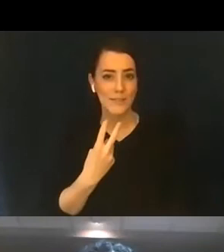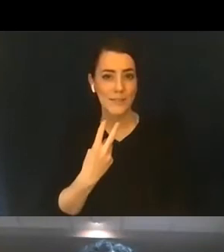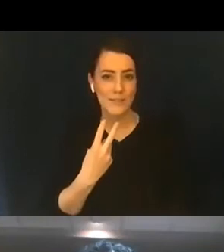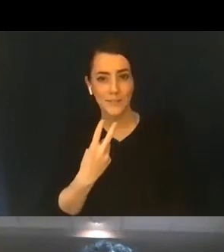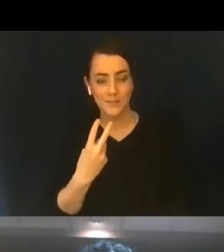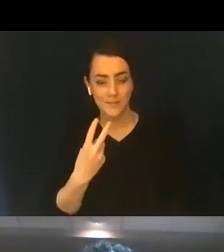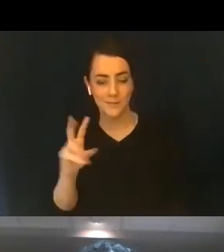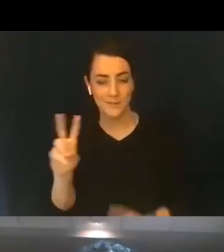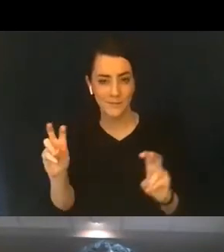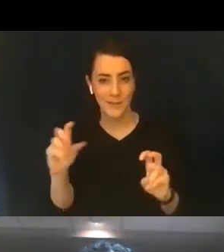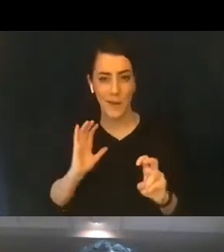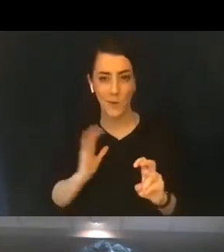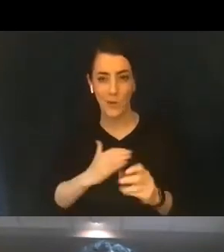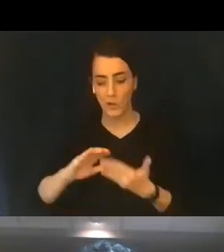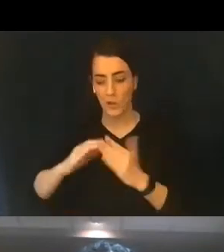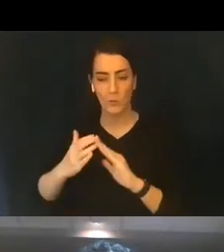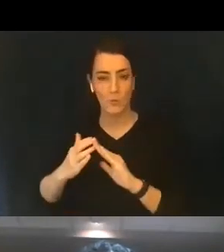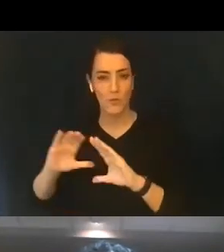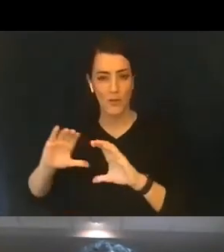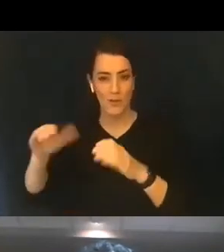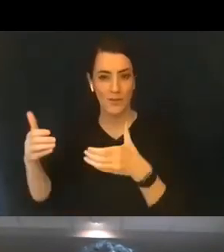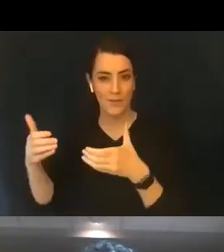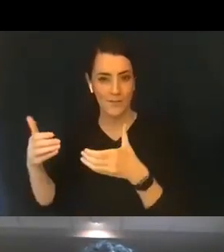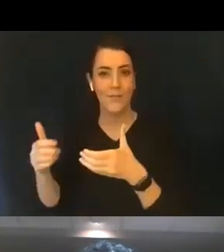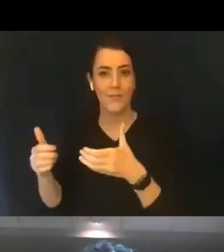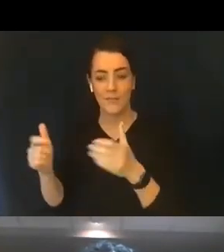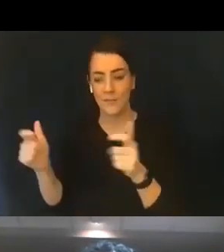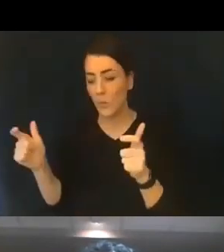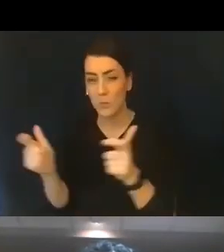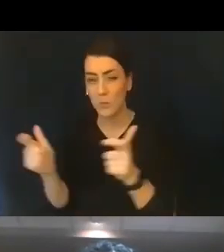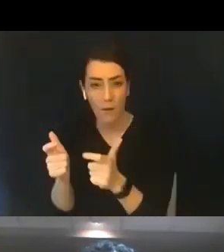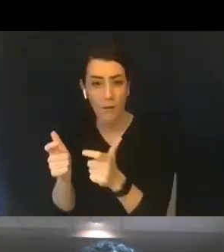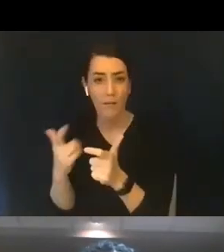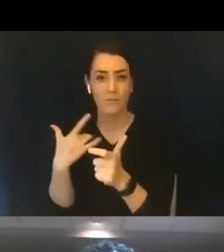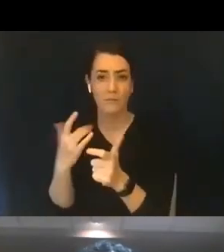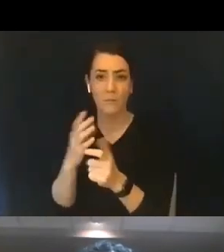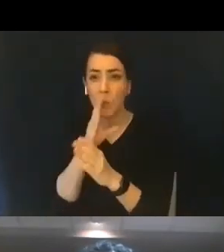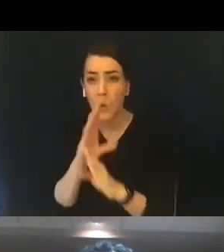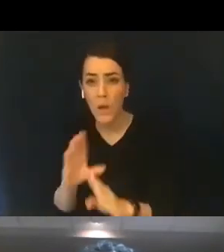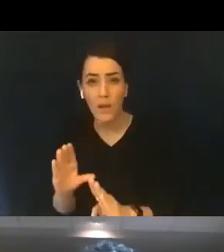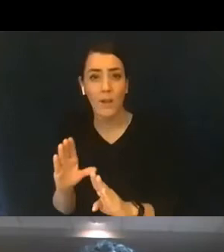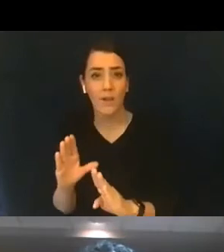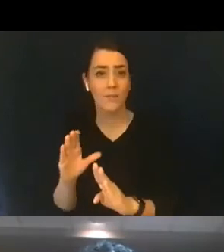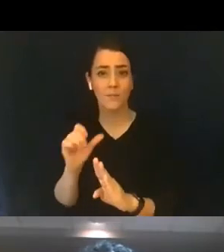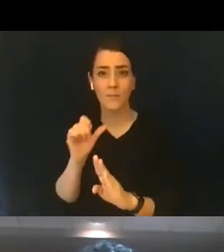part. So whenever we have an opportunity to showcase